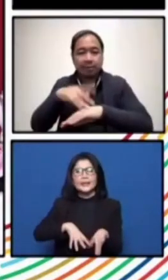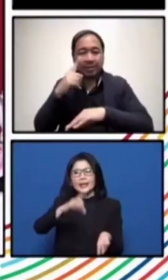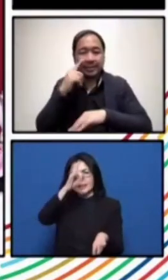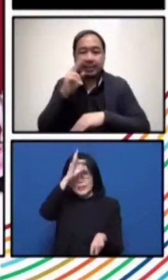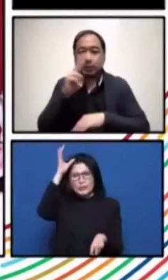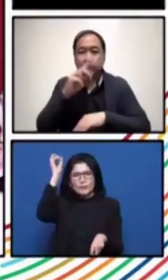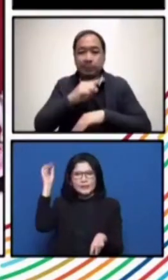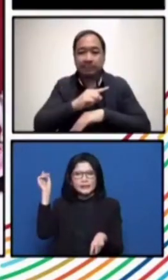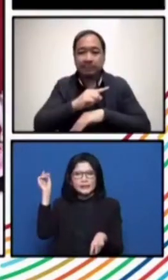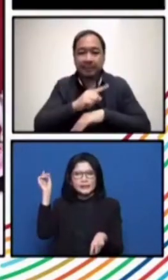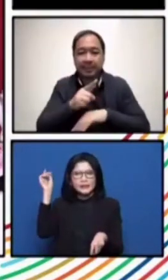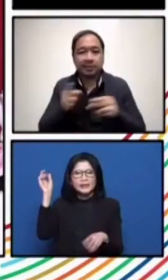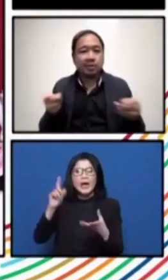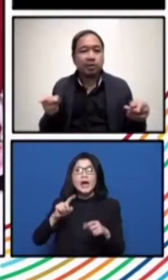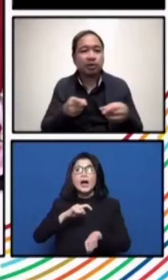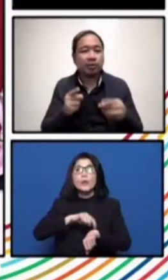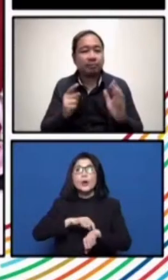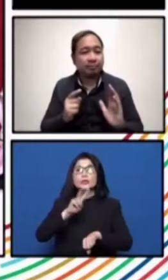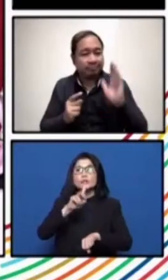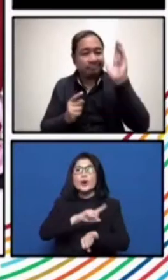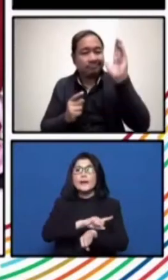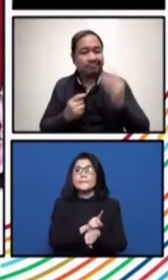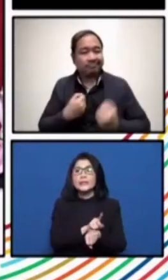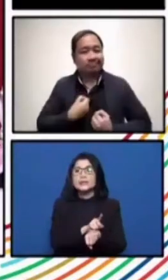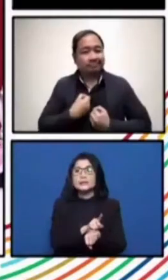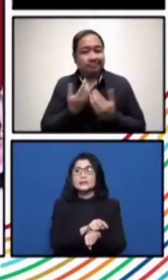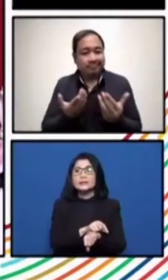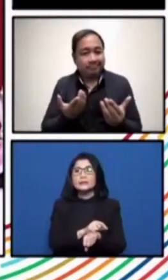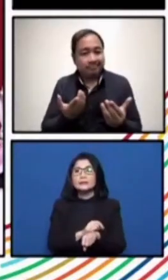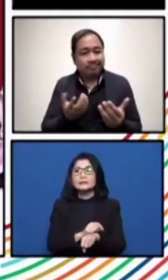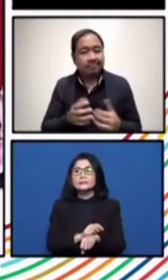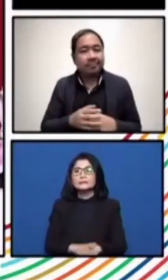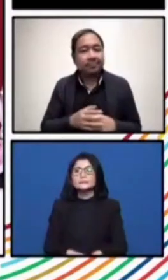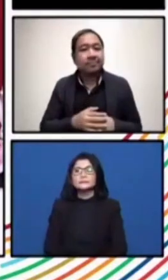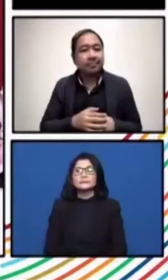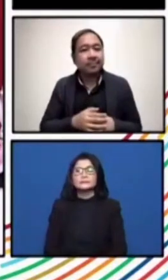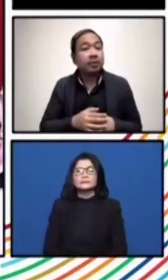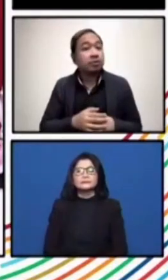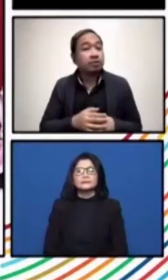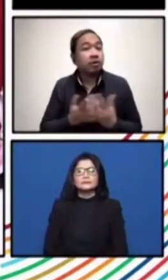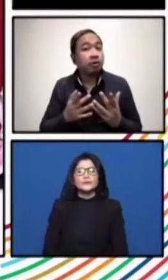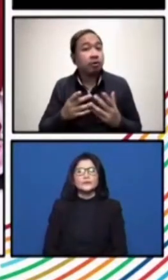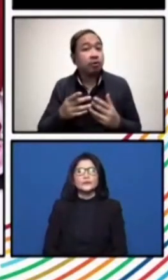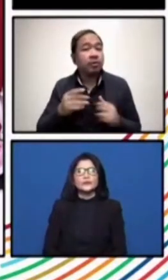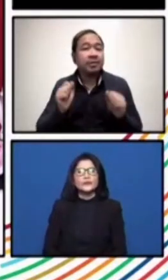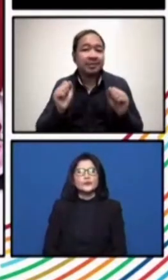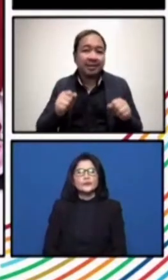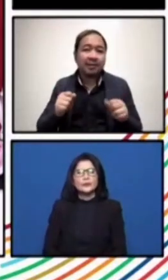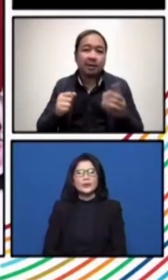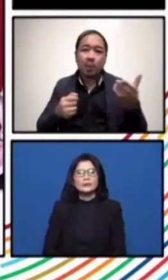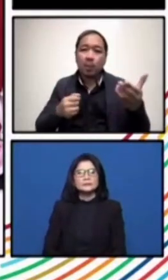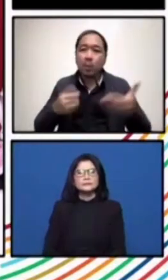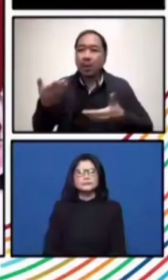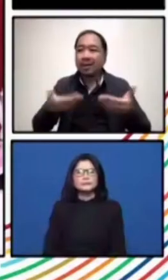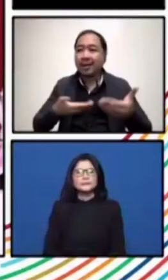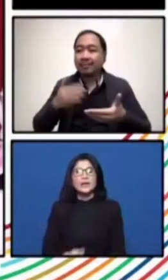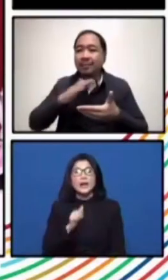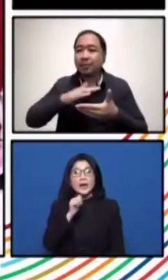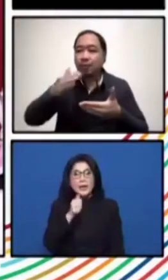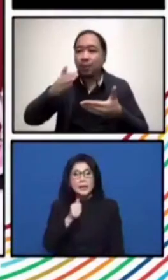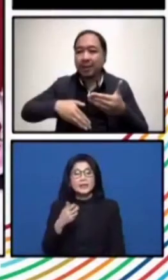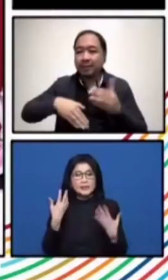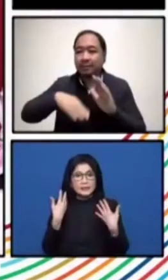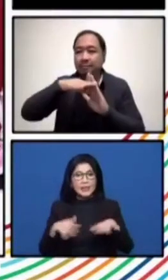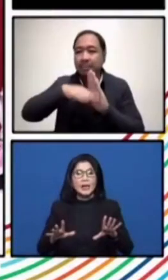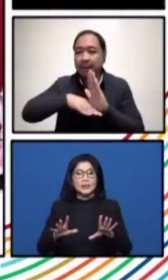to make brief interventions and so that we are able to complete the